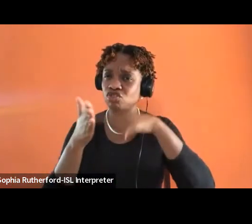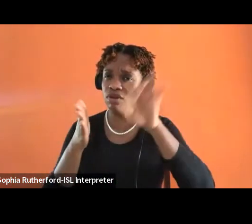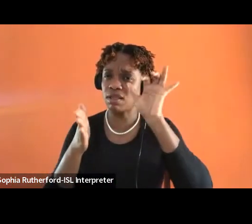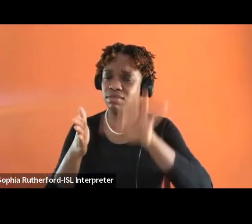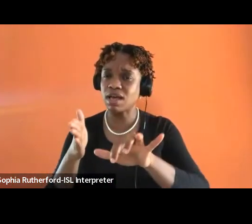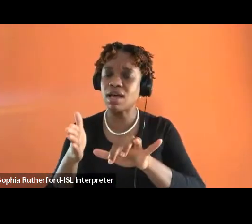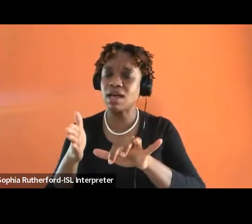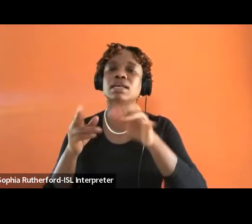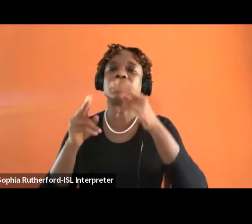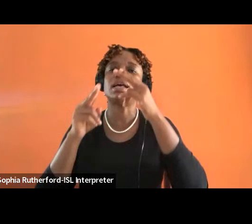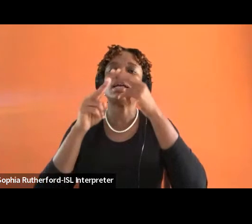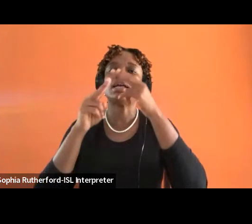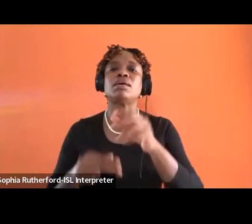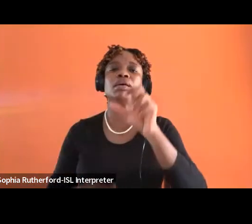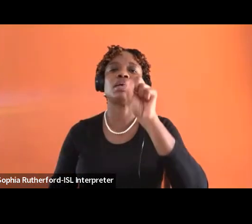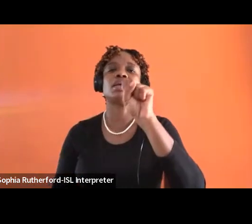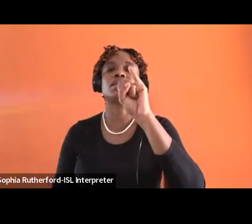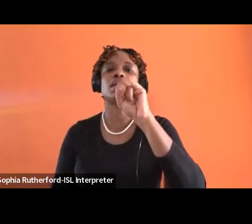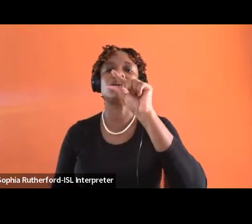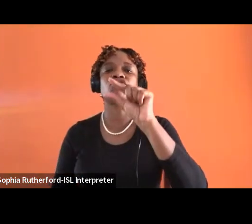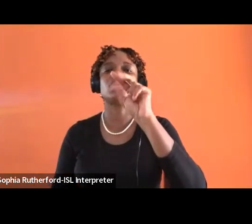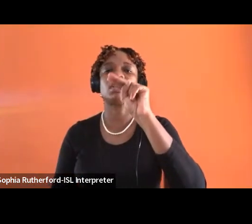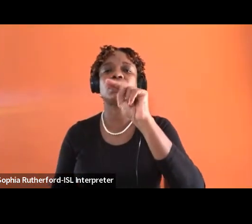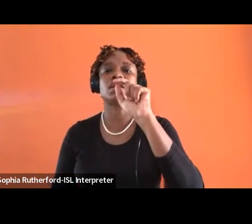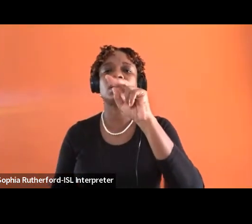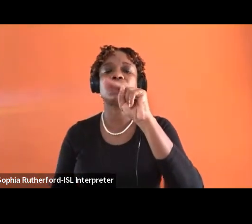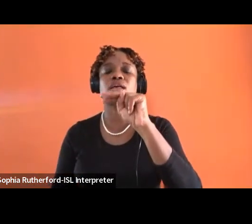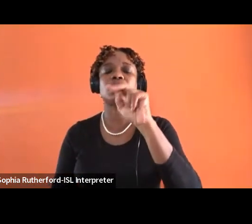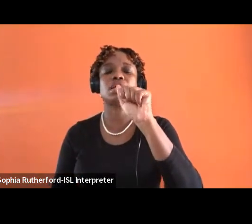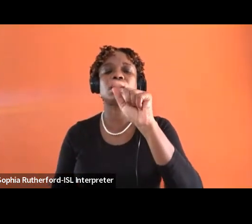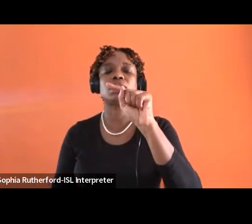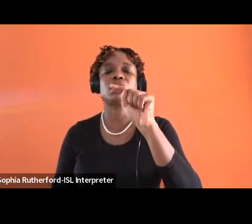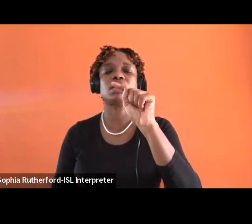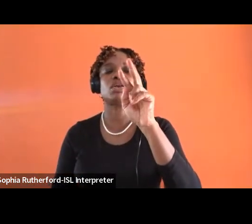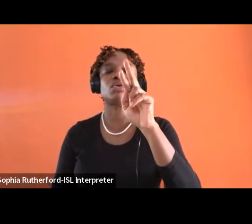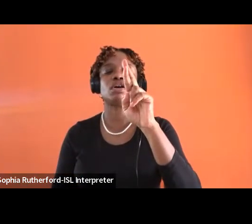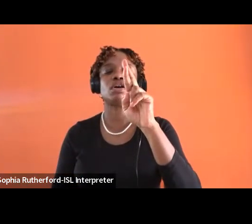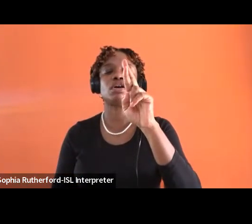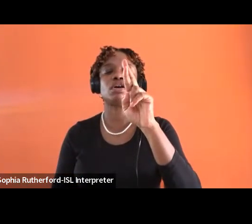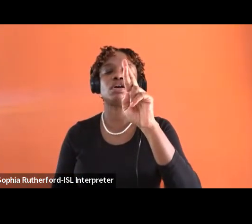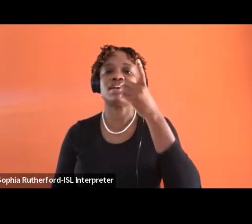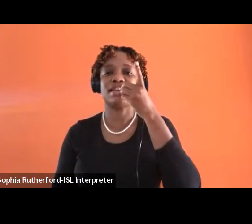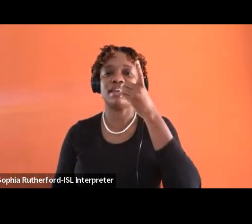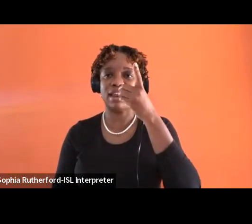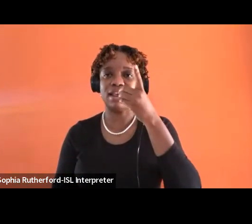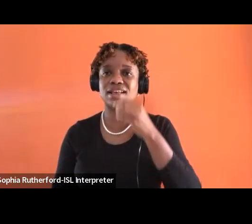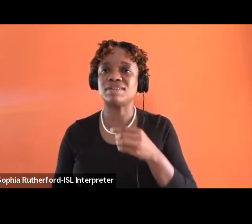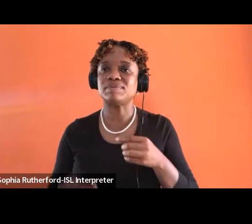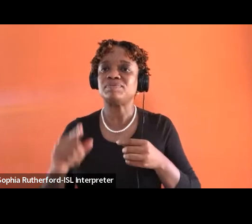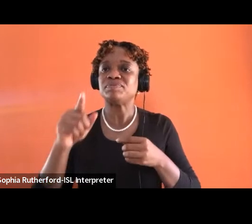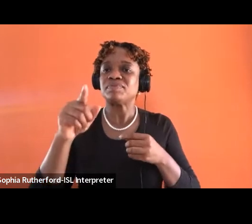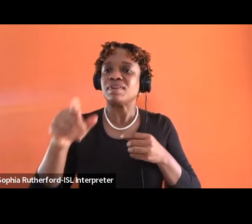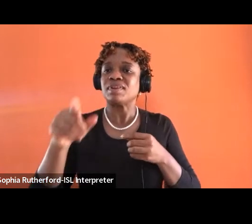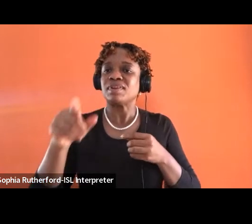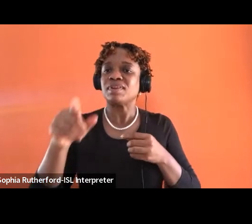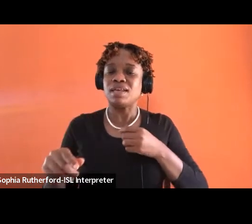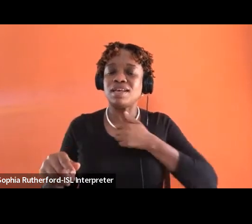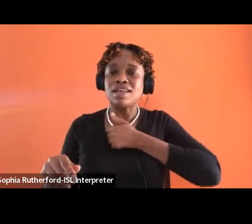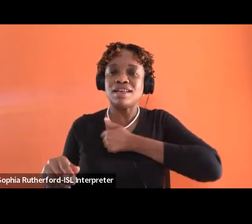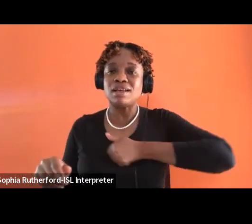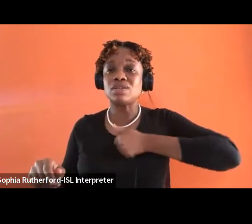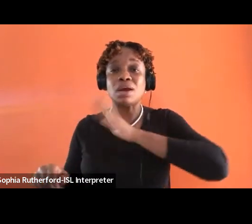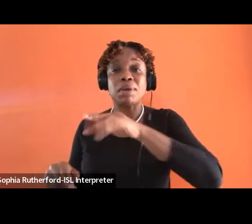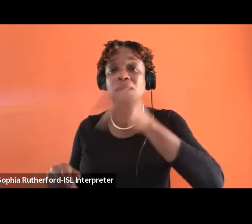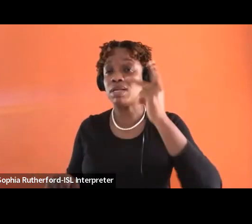an option. And I don't know if I see her hand is raised, so I don't know if that. Right. I'm afraid, I'm so sorry. I did not see her hand at all.